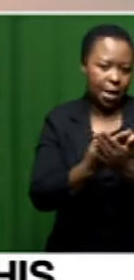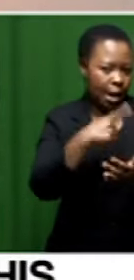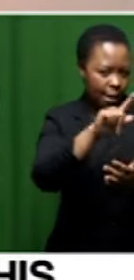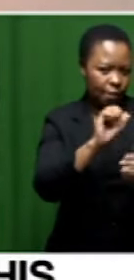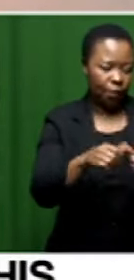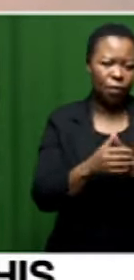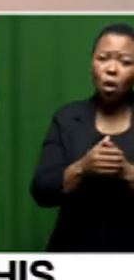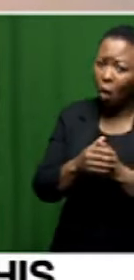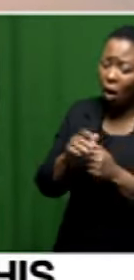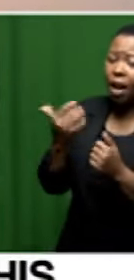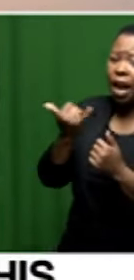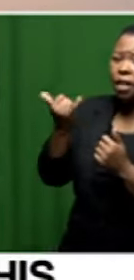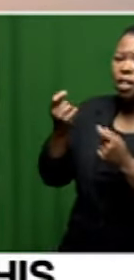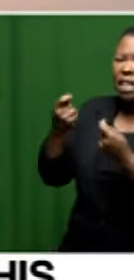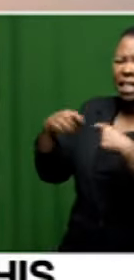do sell it just like they sell